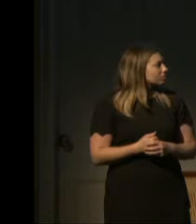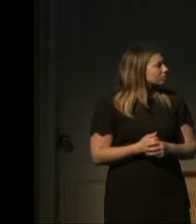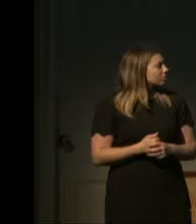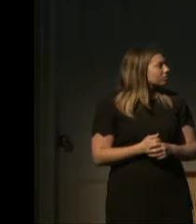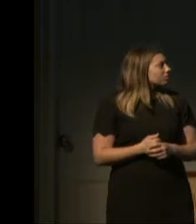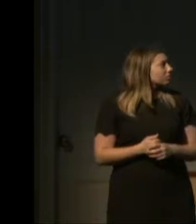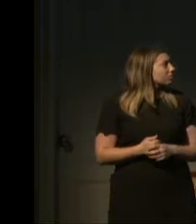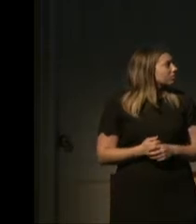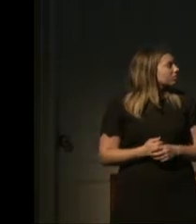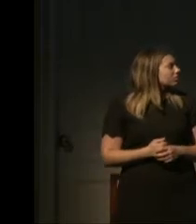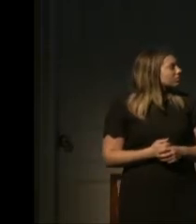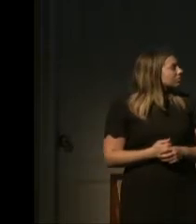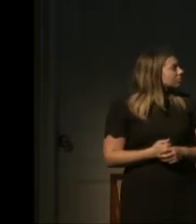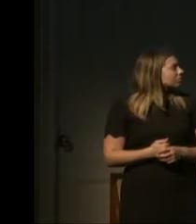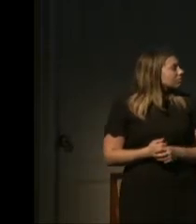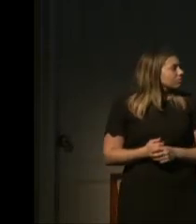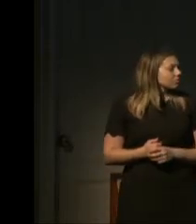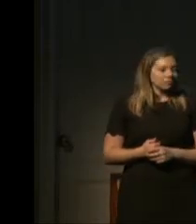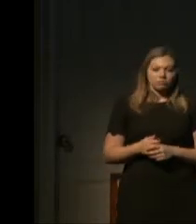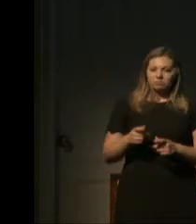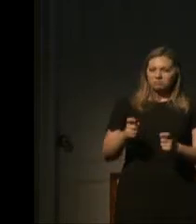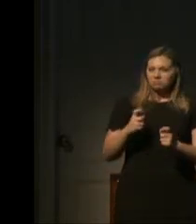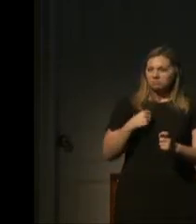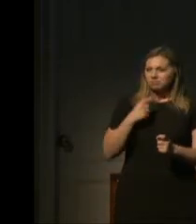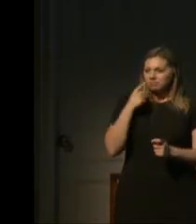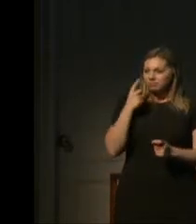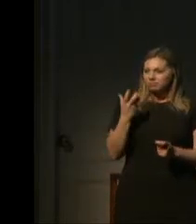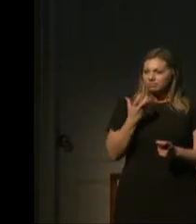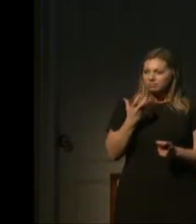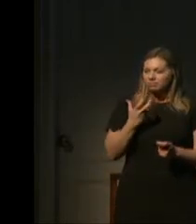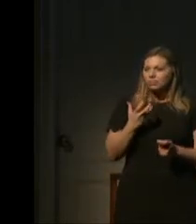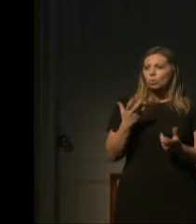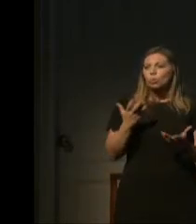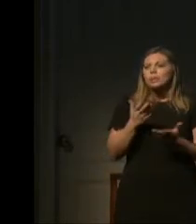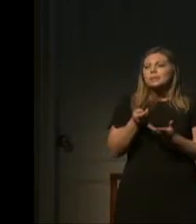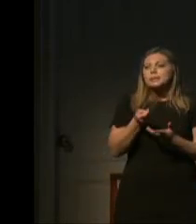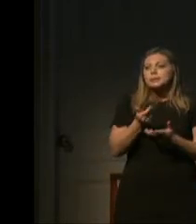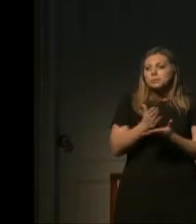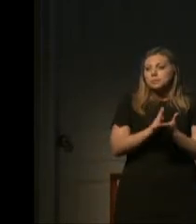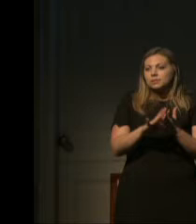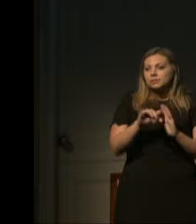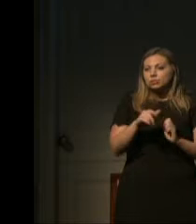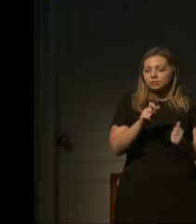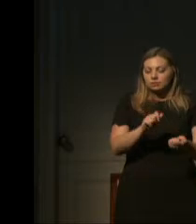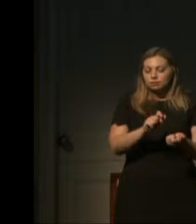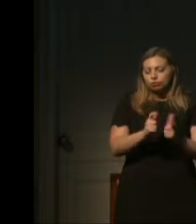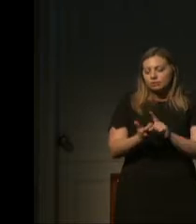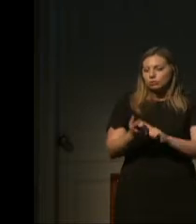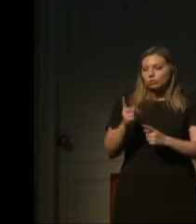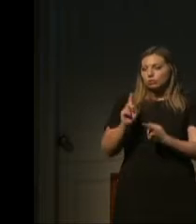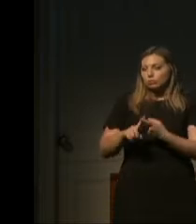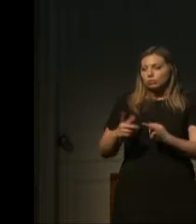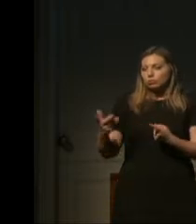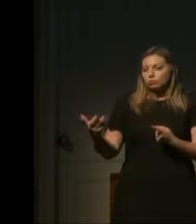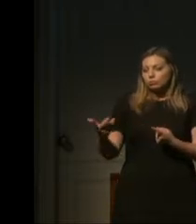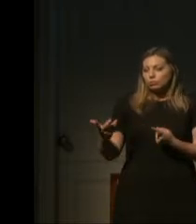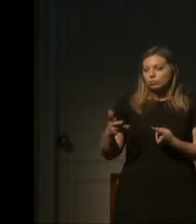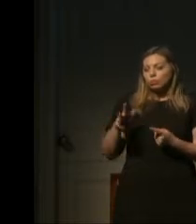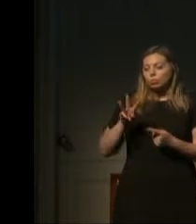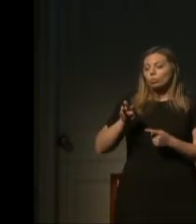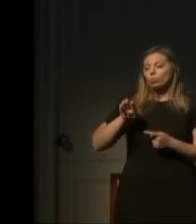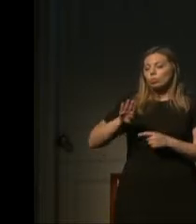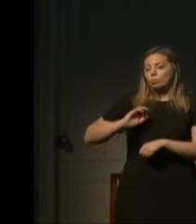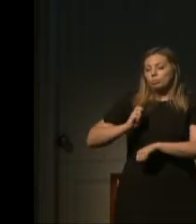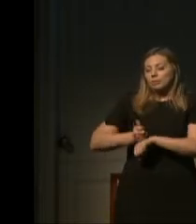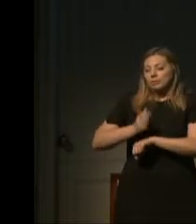This made me think, what small aspect of this could we translate to a